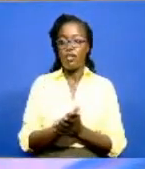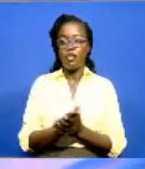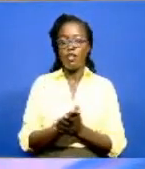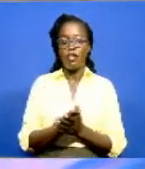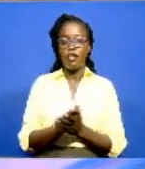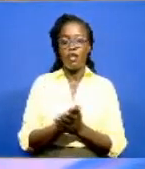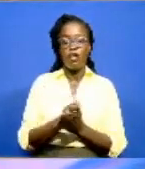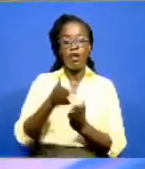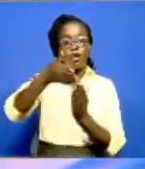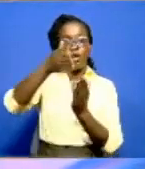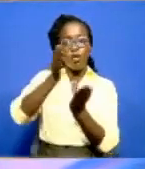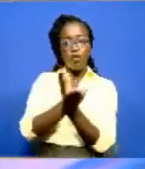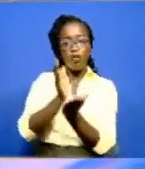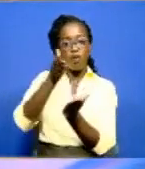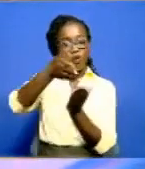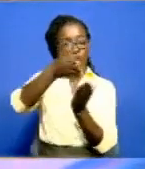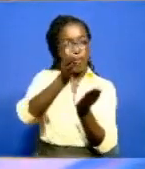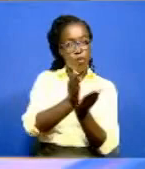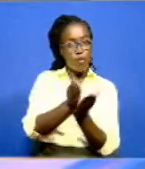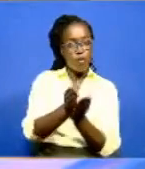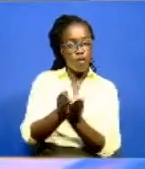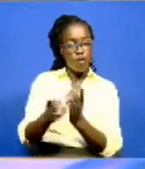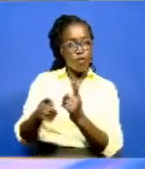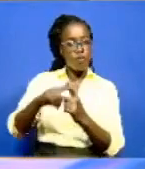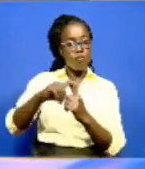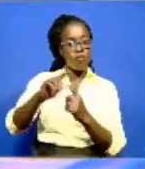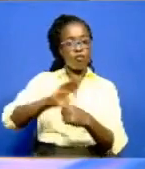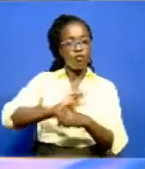tested positive for the virus.